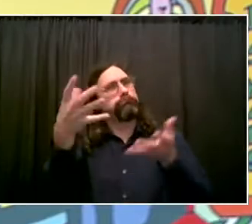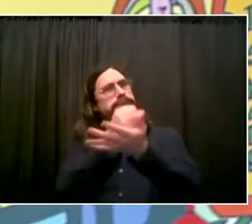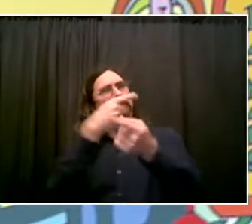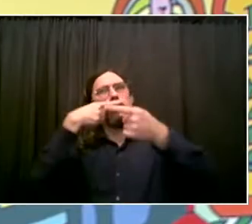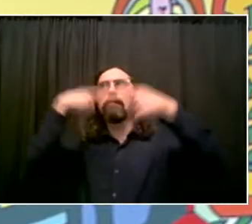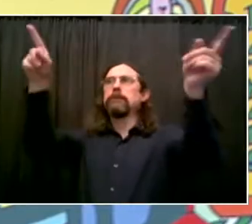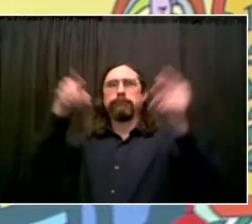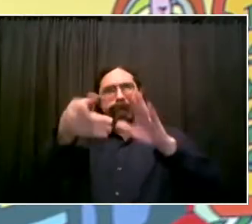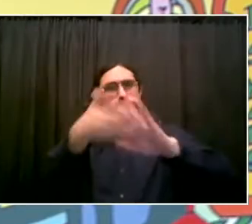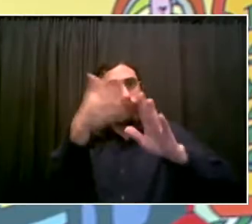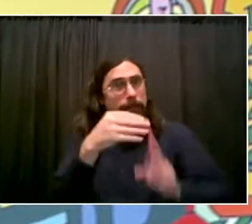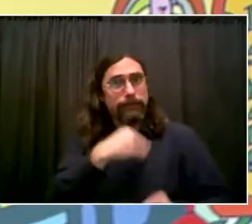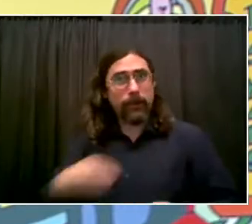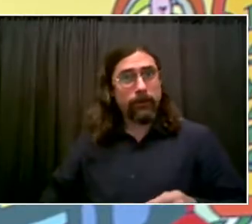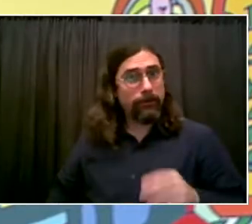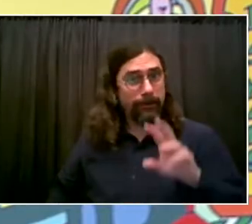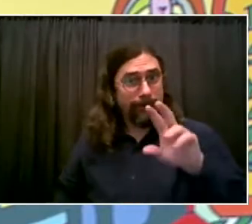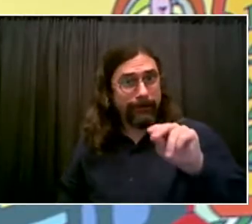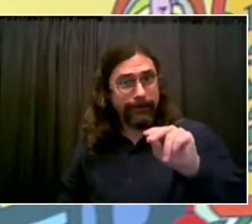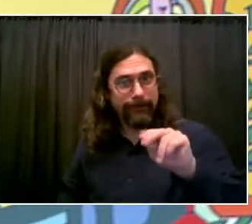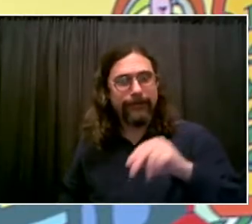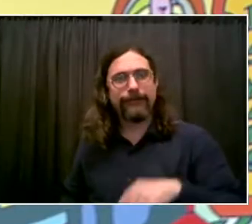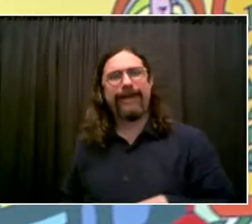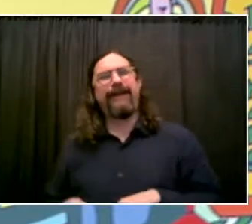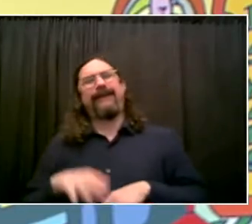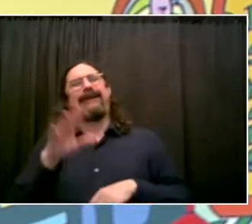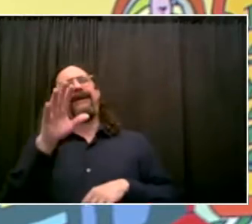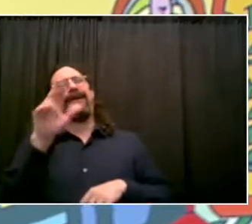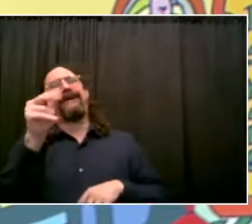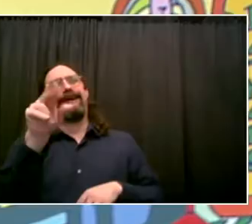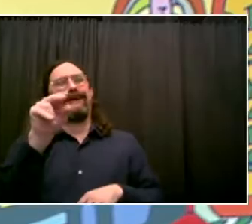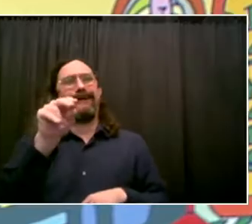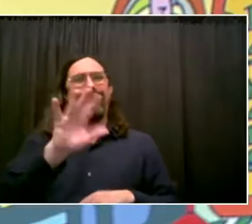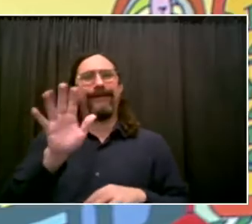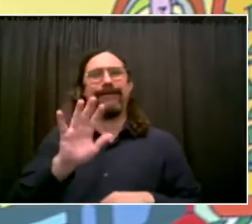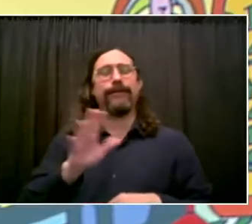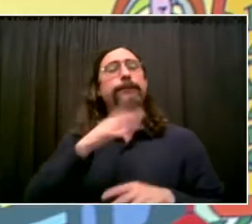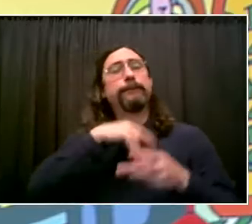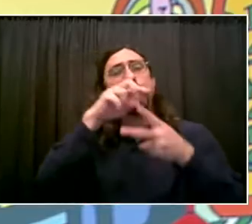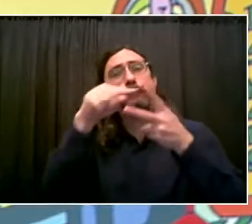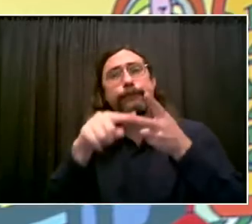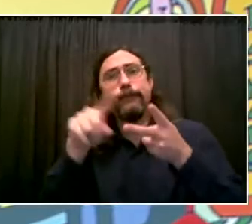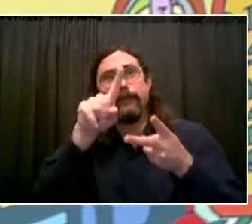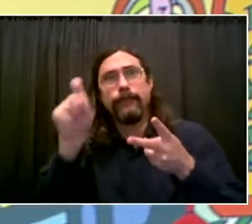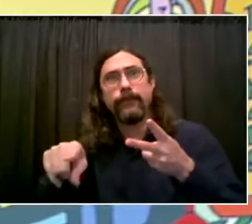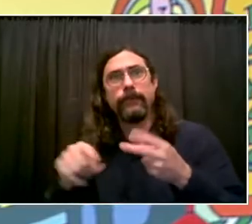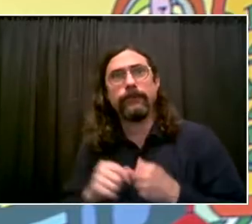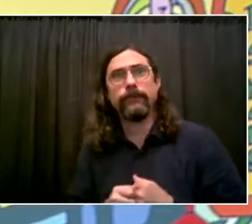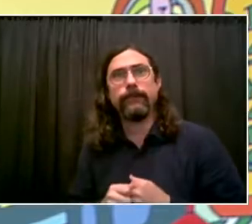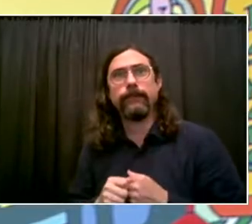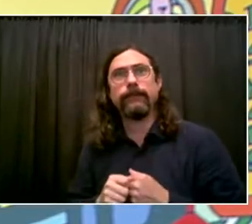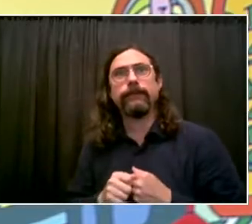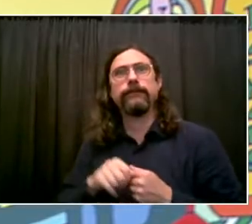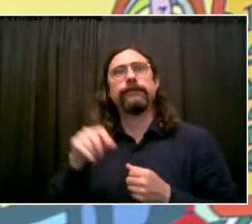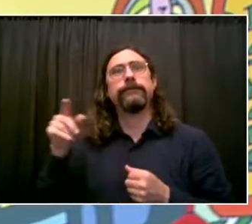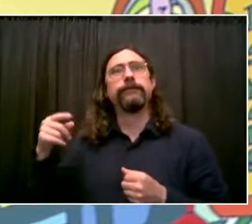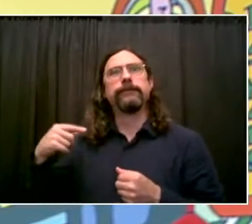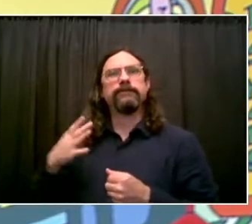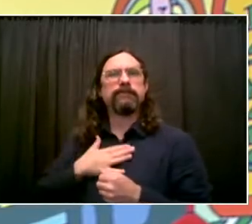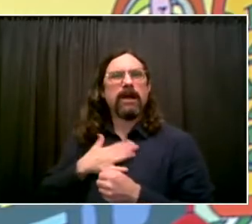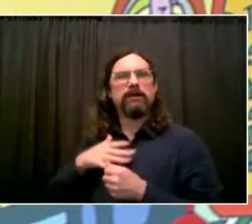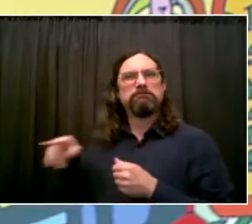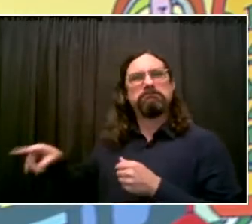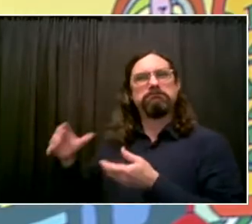was working on a story about remote learning and the new year coming up. So how is the city going to incorporate some of